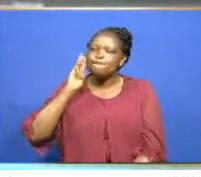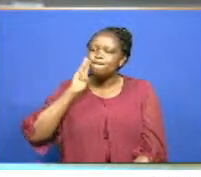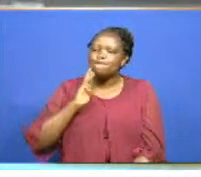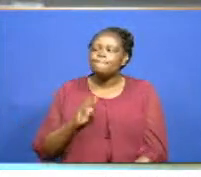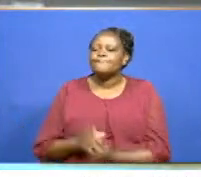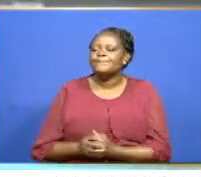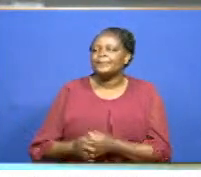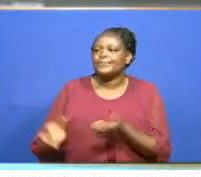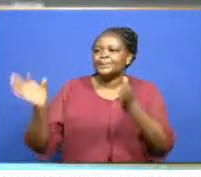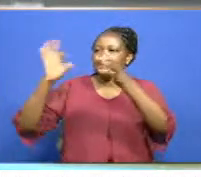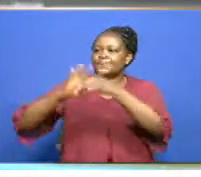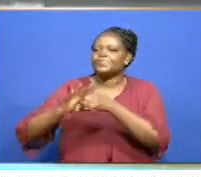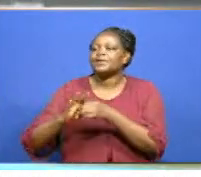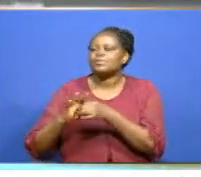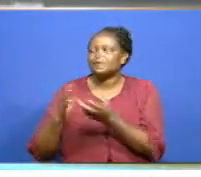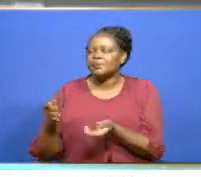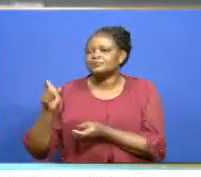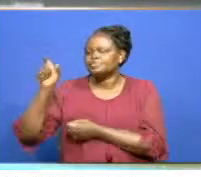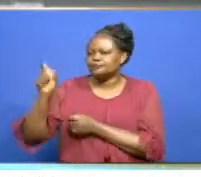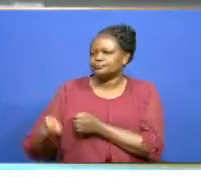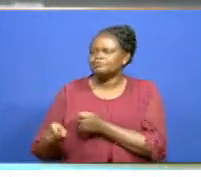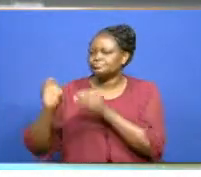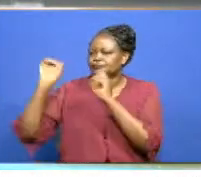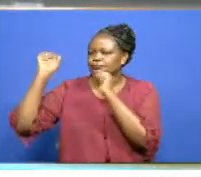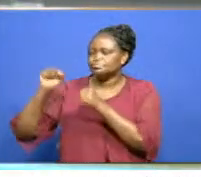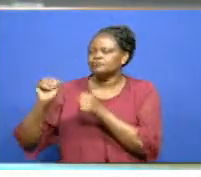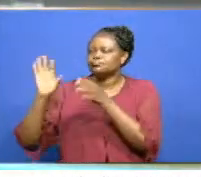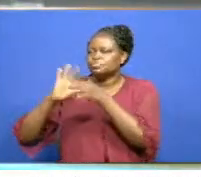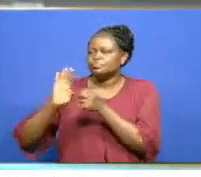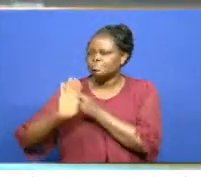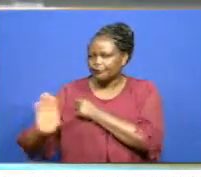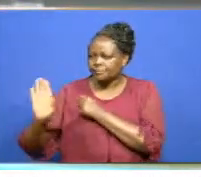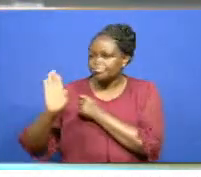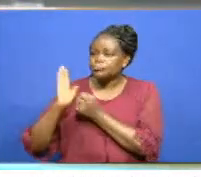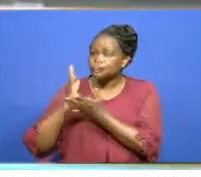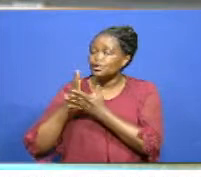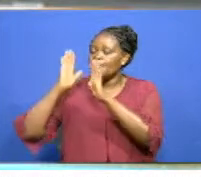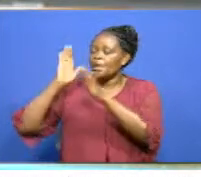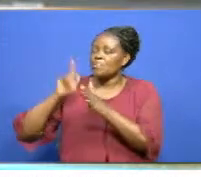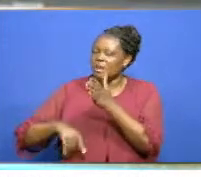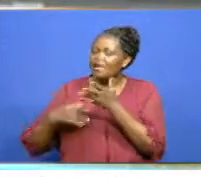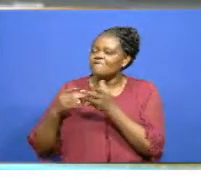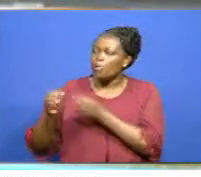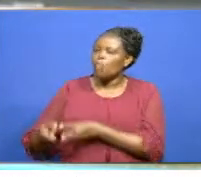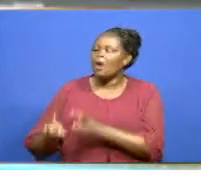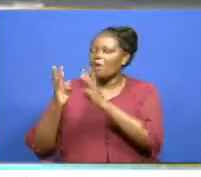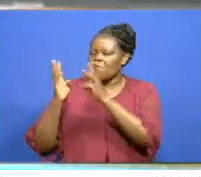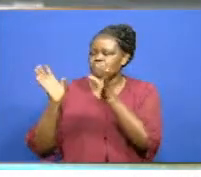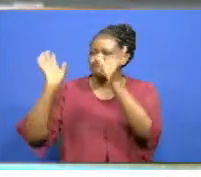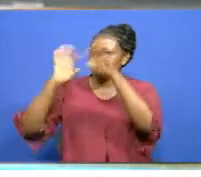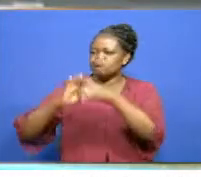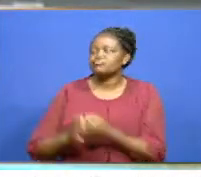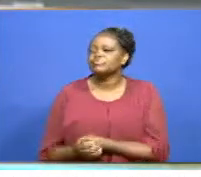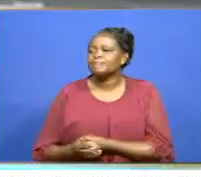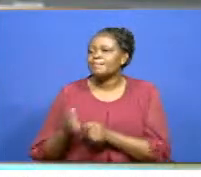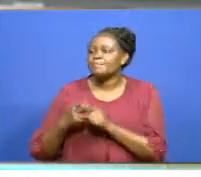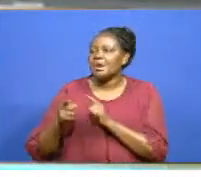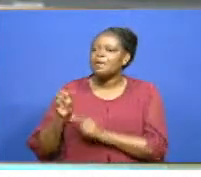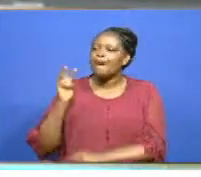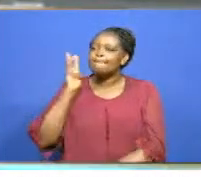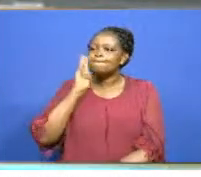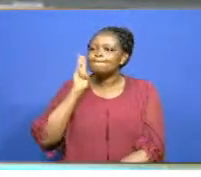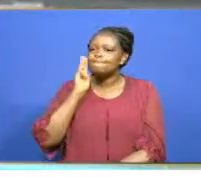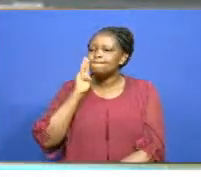region. So it is possible to unify them as long as there is a mechanism of doing it. But you know, Kijana Wamalwa was